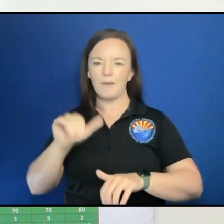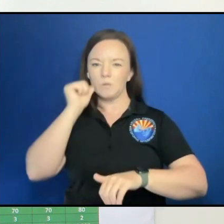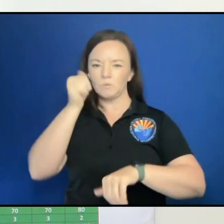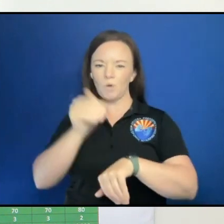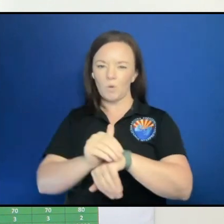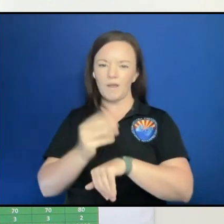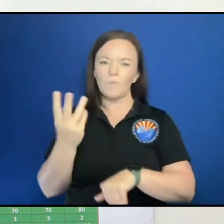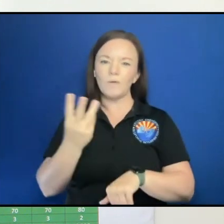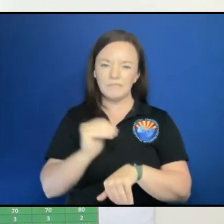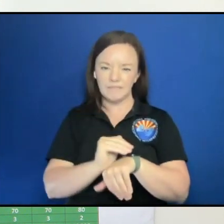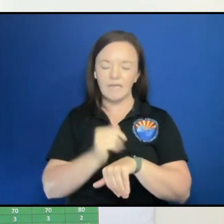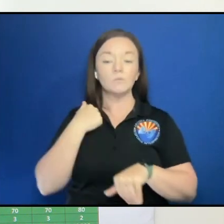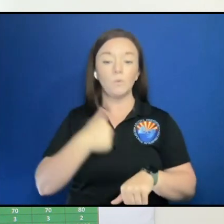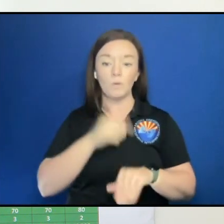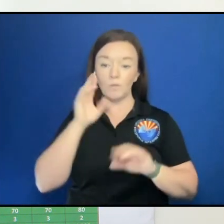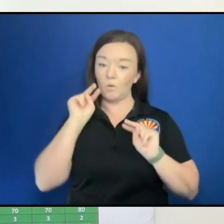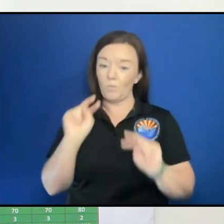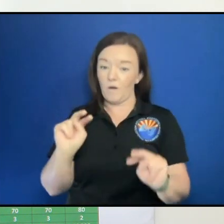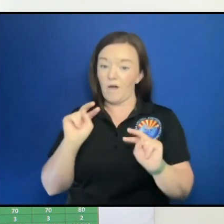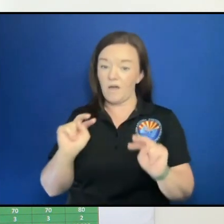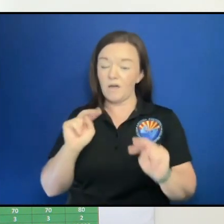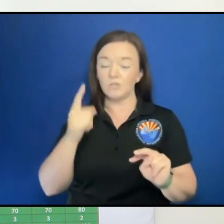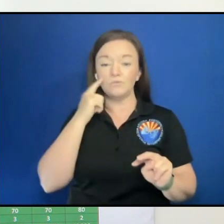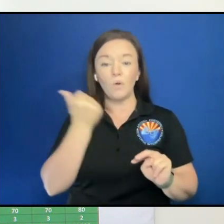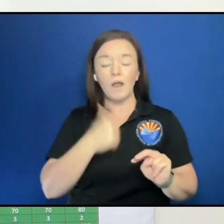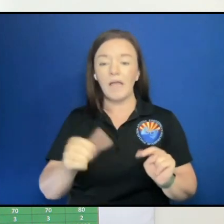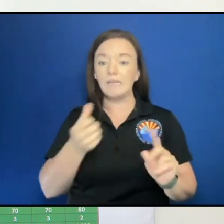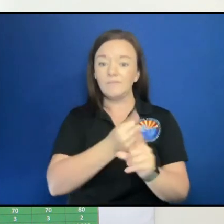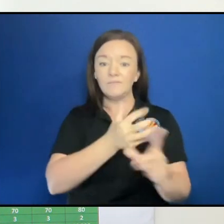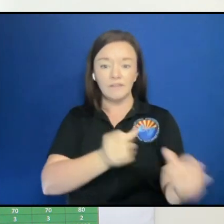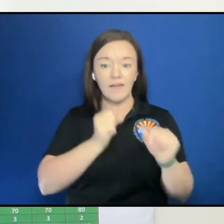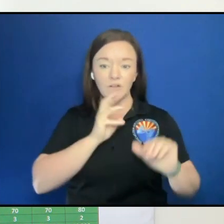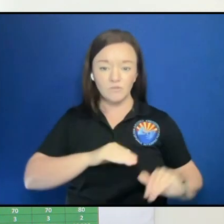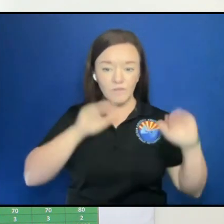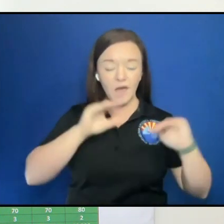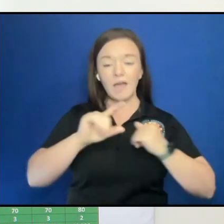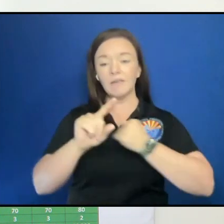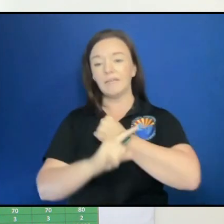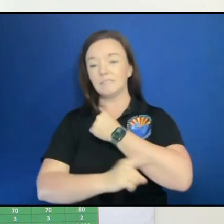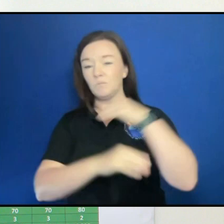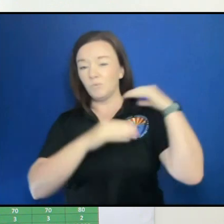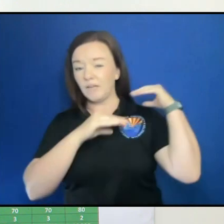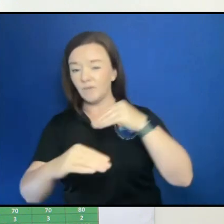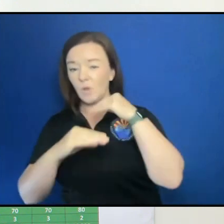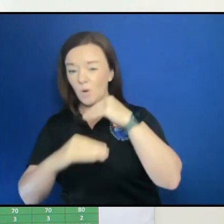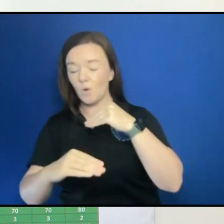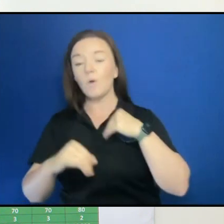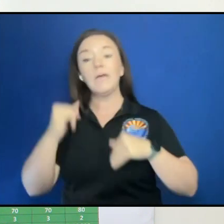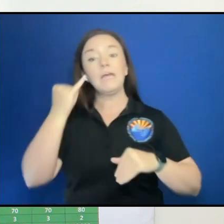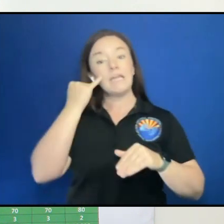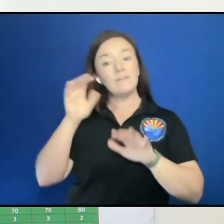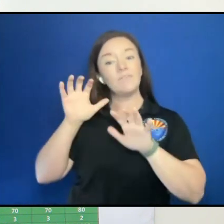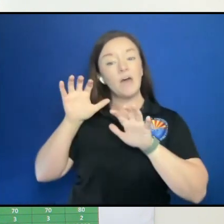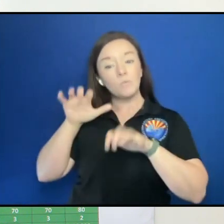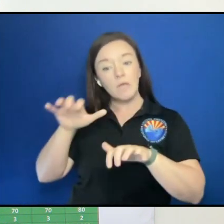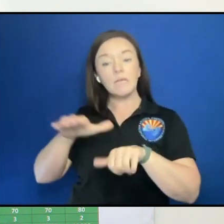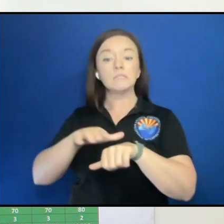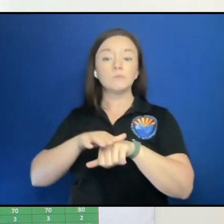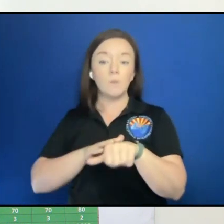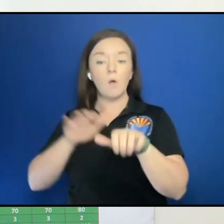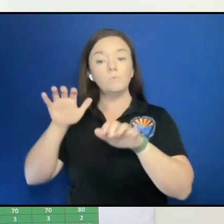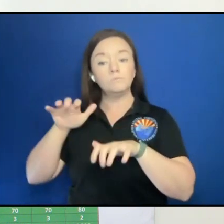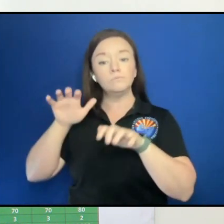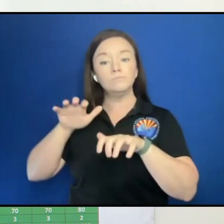to be watching for any kind of flash flooding and debris flows. A lot of rain, if it's slow and steady, it's okay. But when you start getting